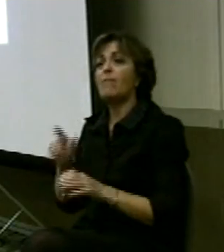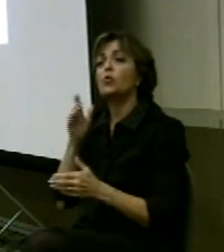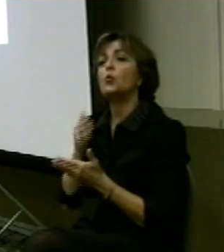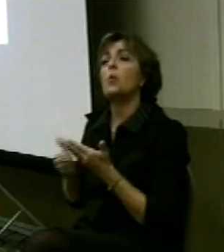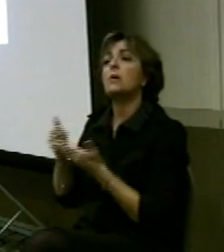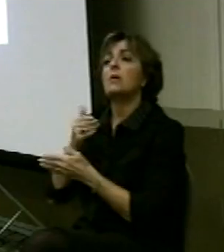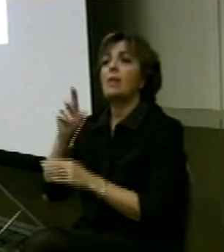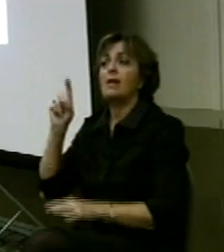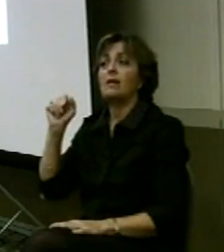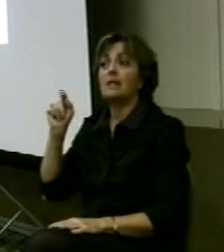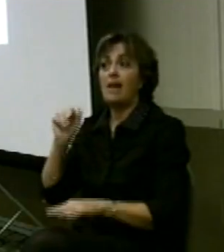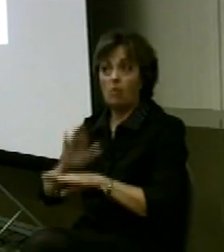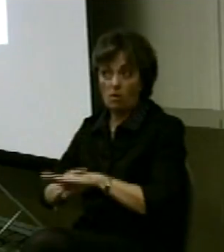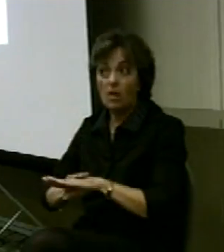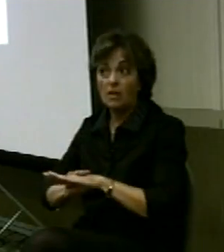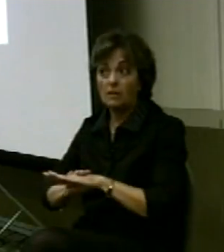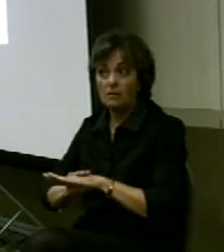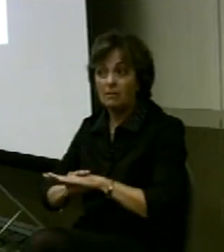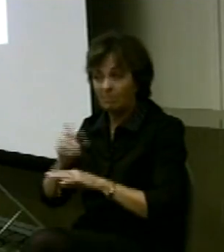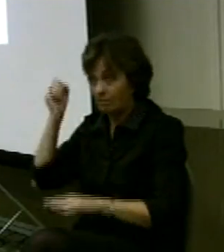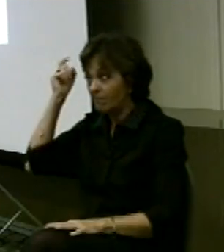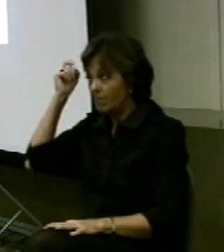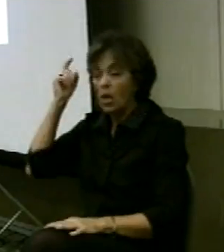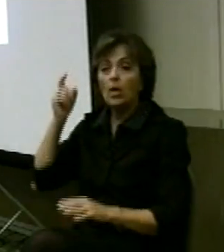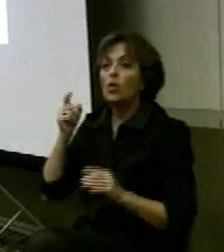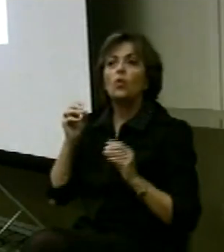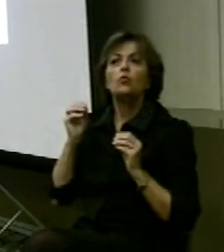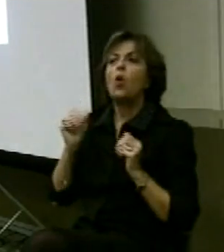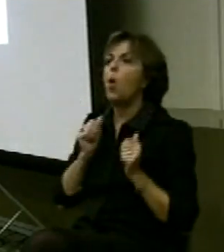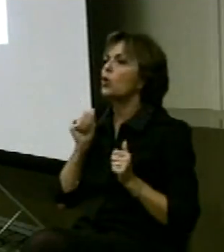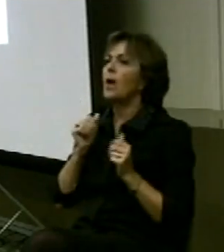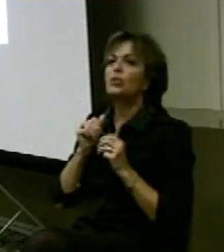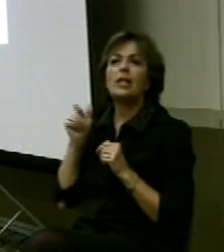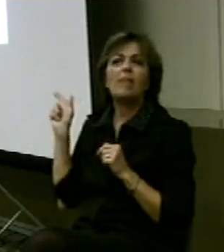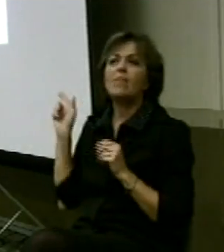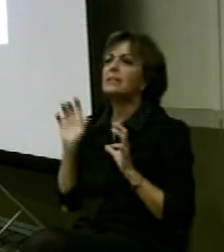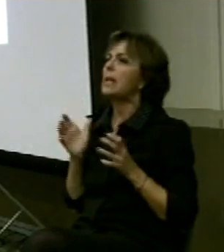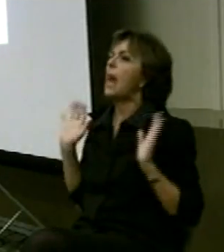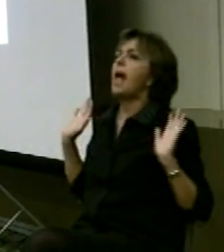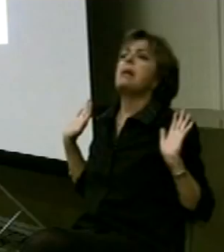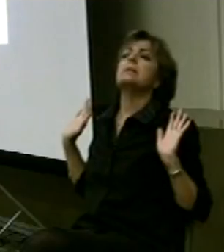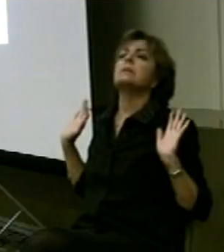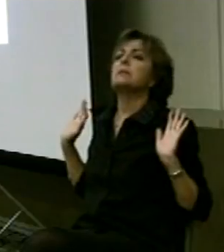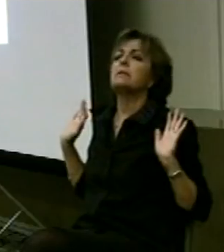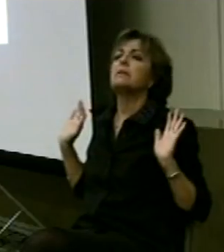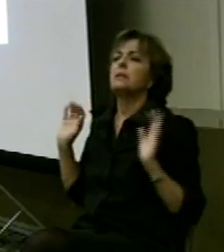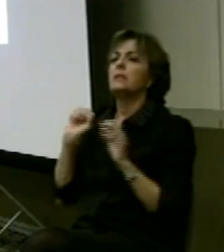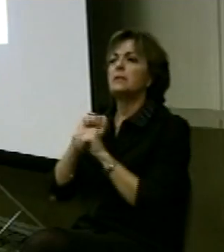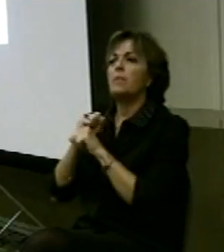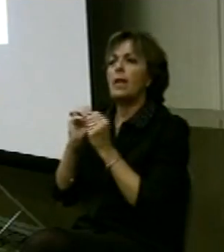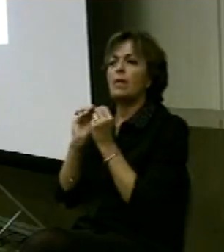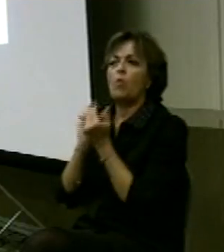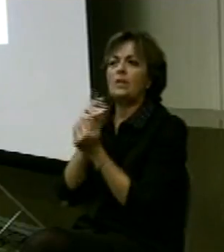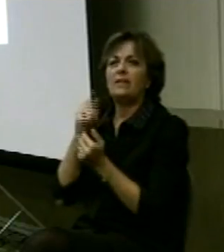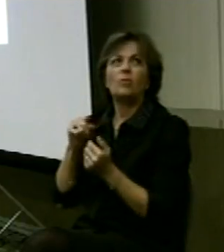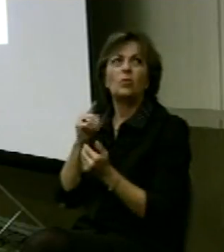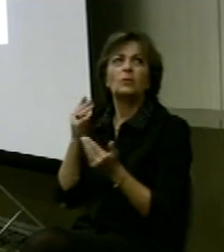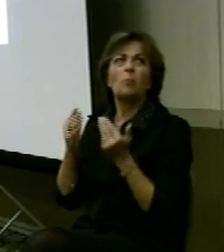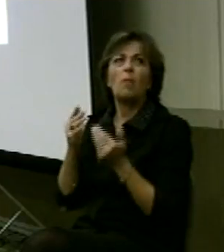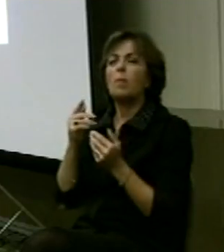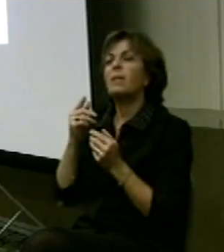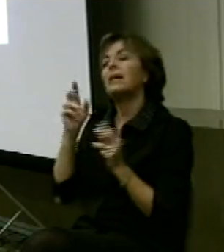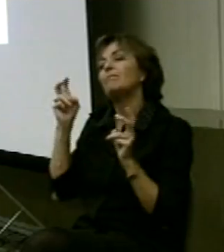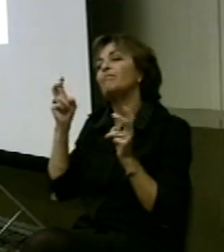on. Does that make sense? There's no aggression in this class, so just to make it easier for you, it's probably going to be